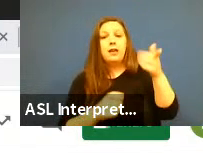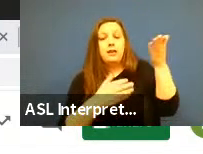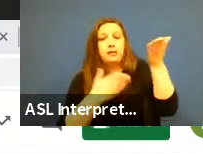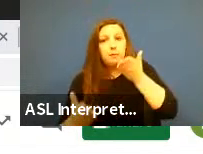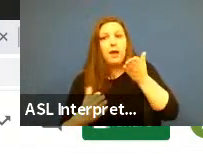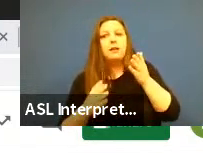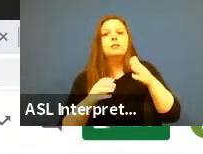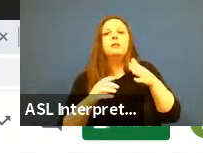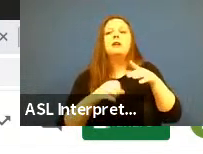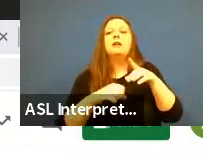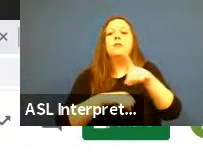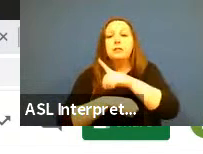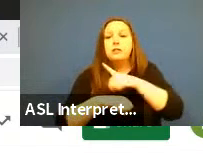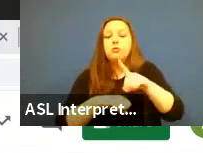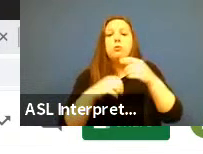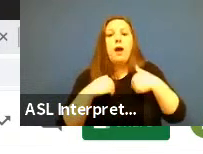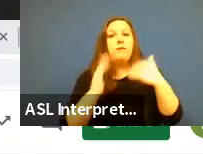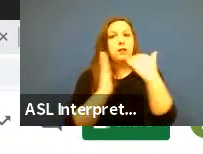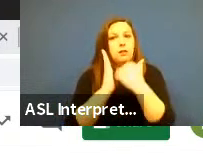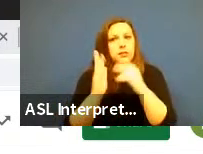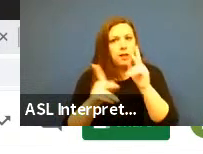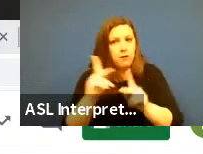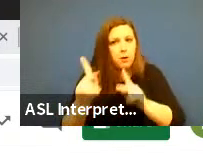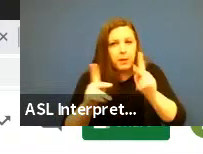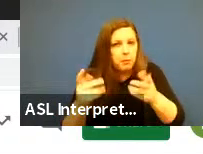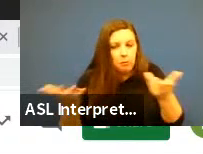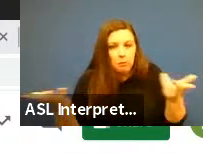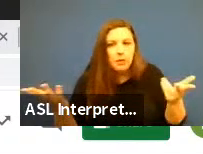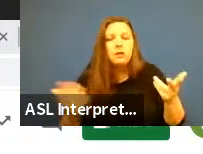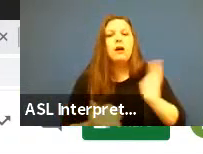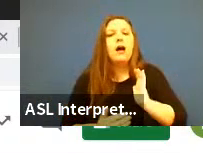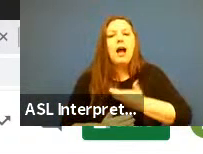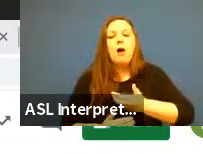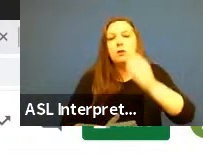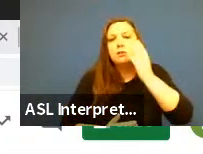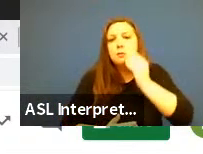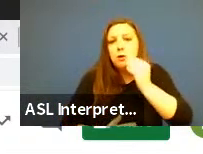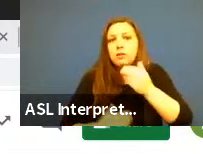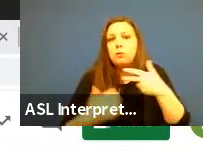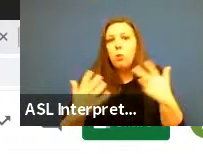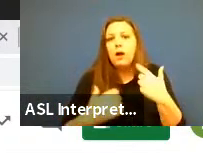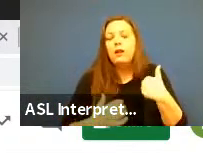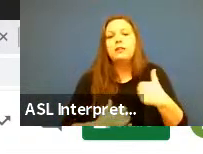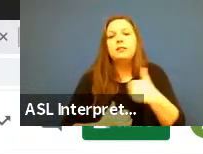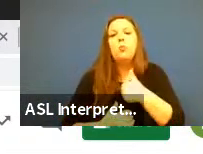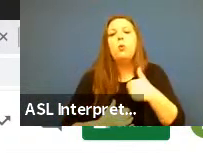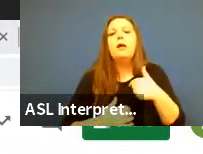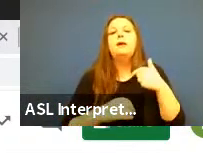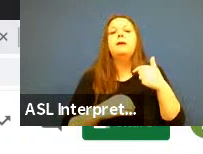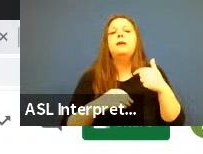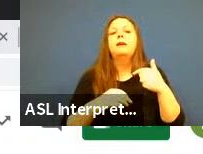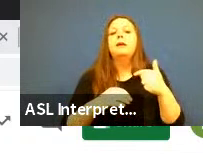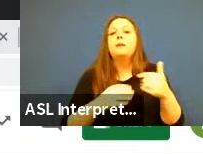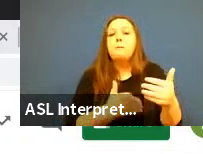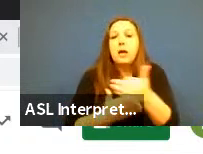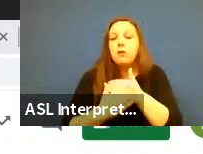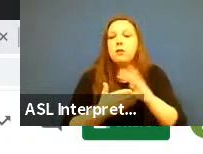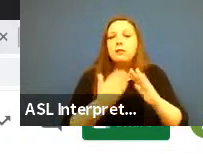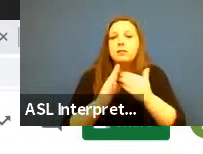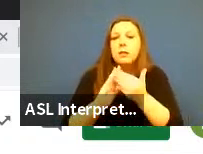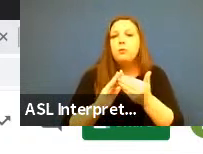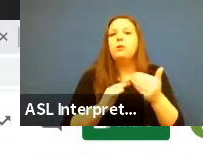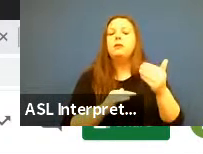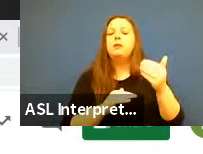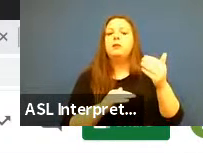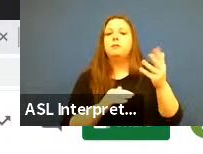from? Our experience has been, we build these community input, I'll call them